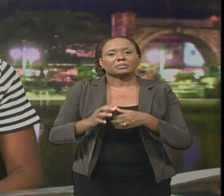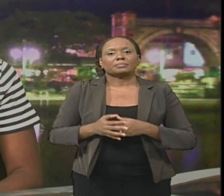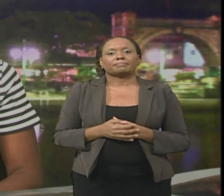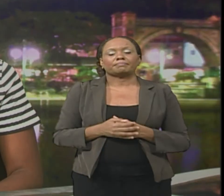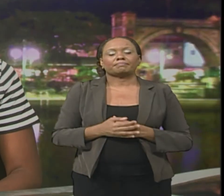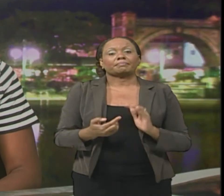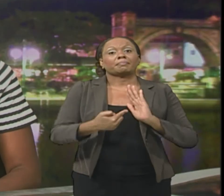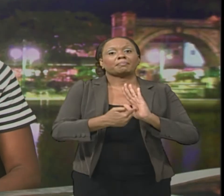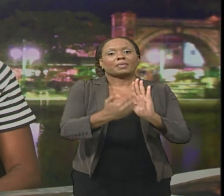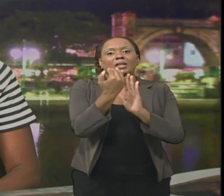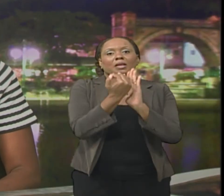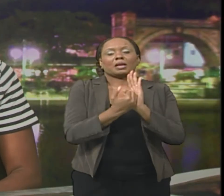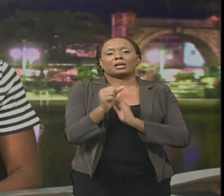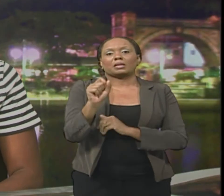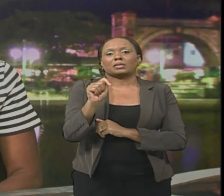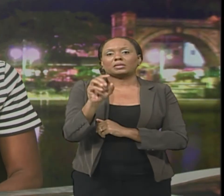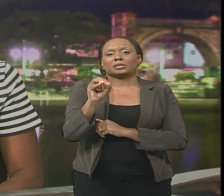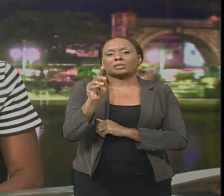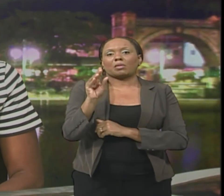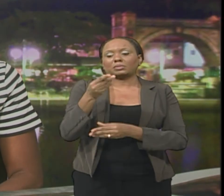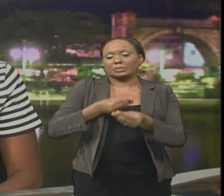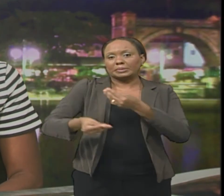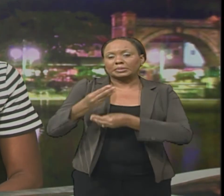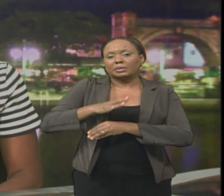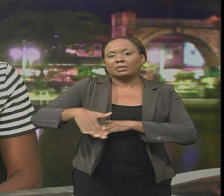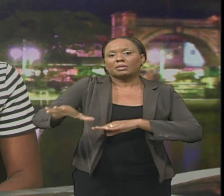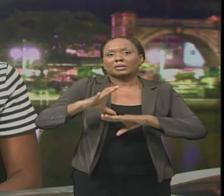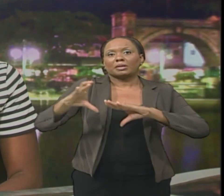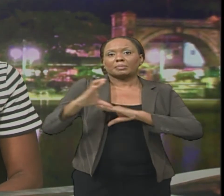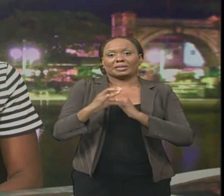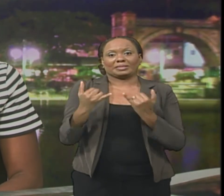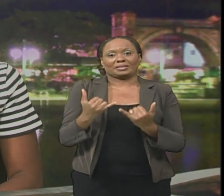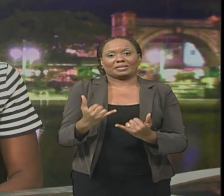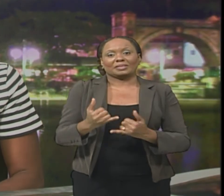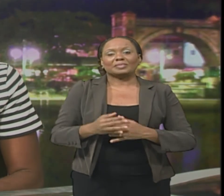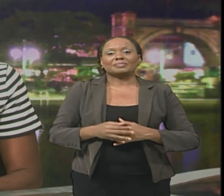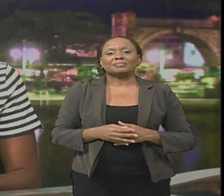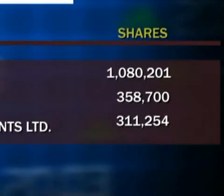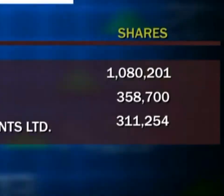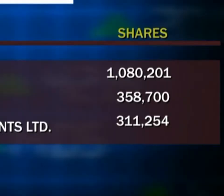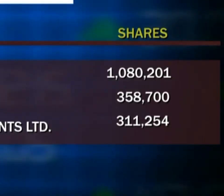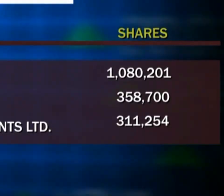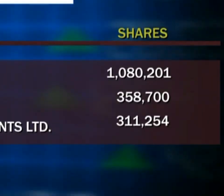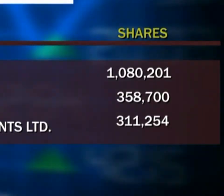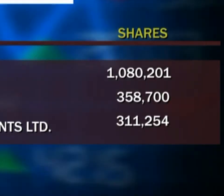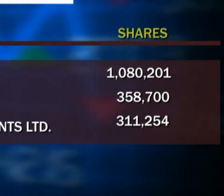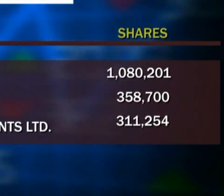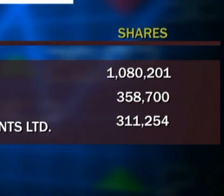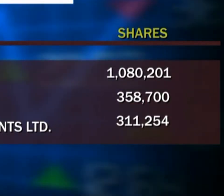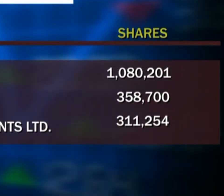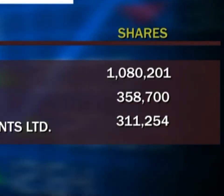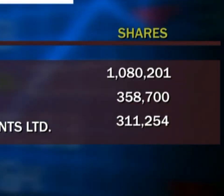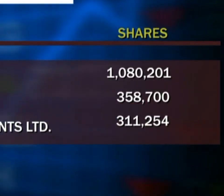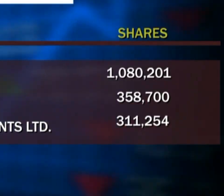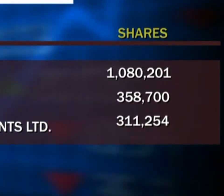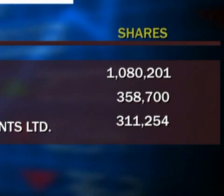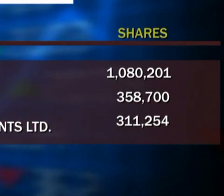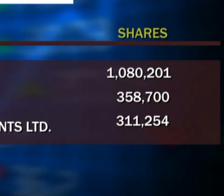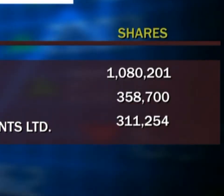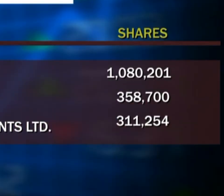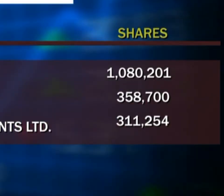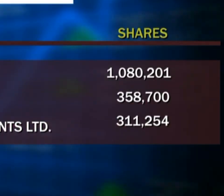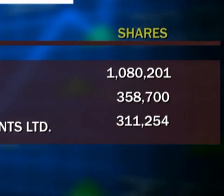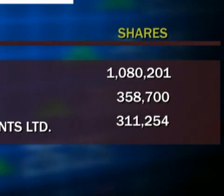stocks traded on selected exchanges across the region. First up is Jamaica, where Wisynco Group Limited was the volume leader